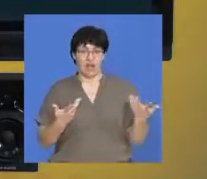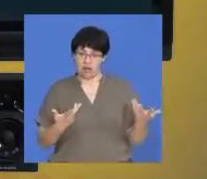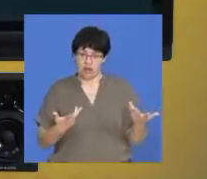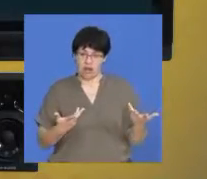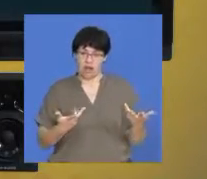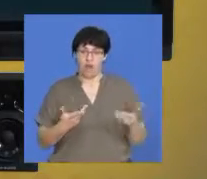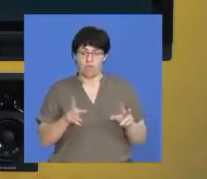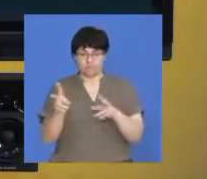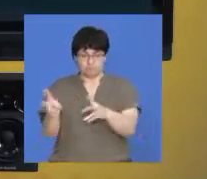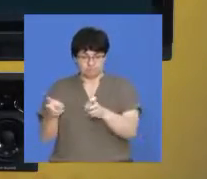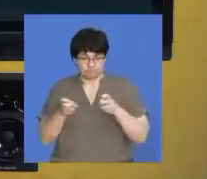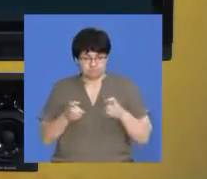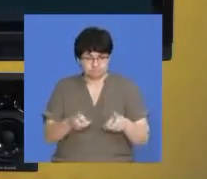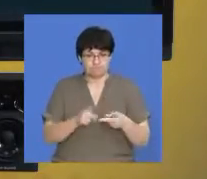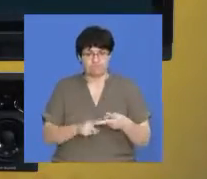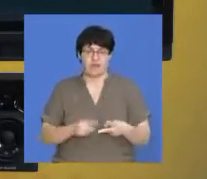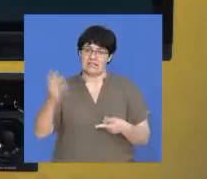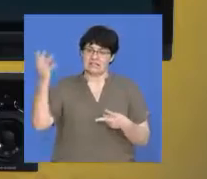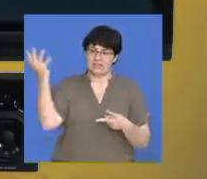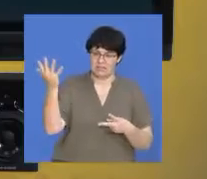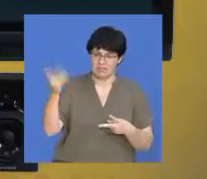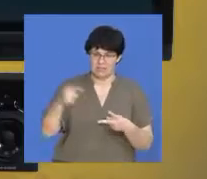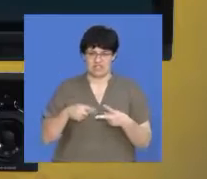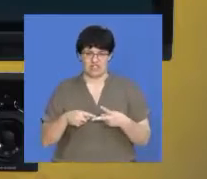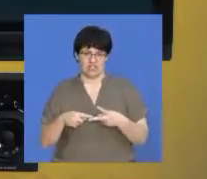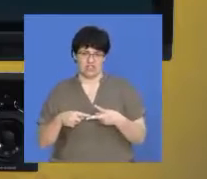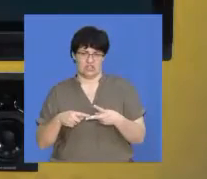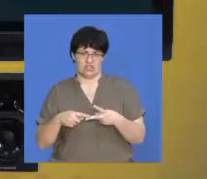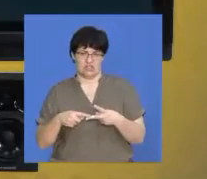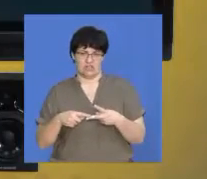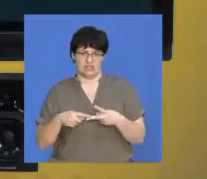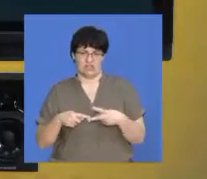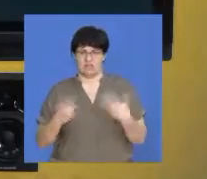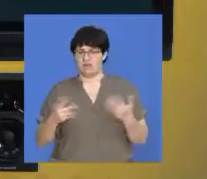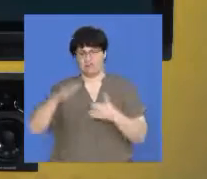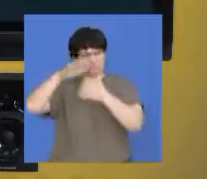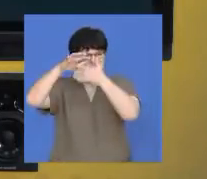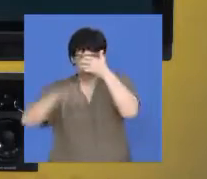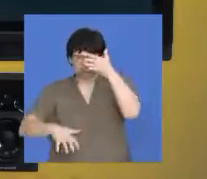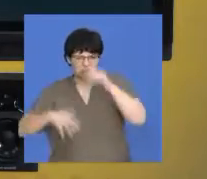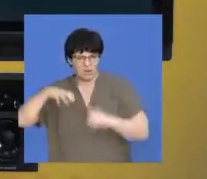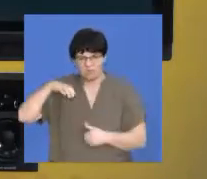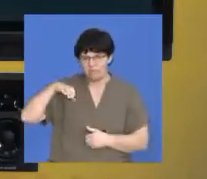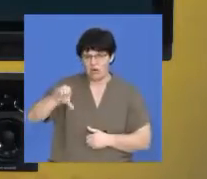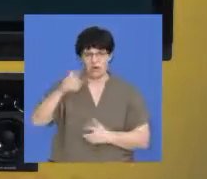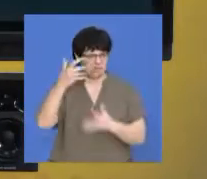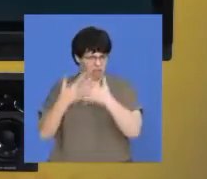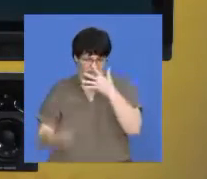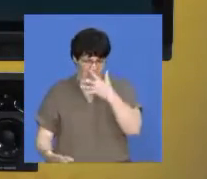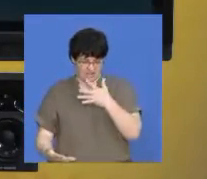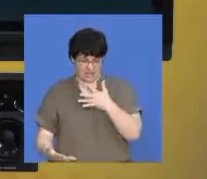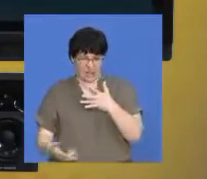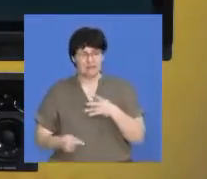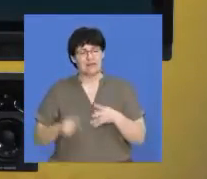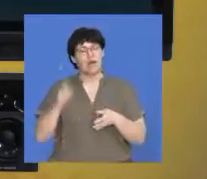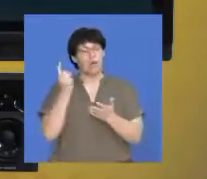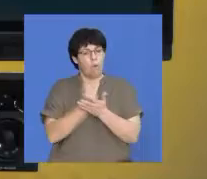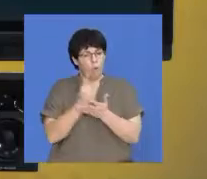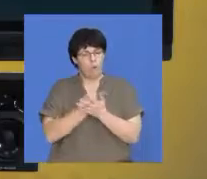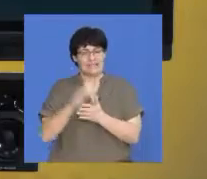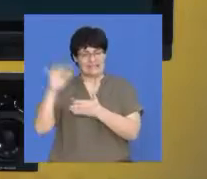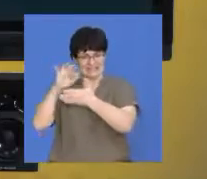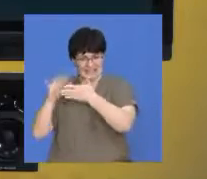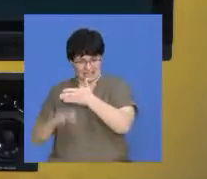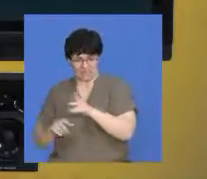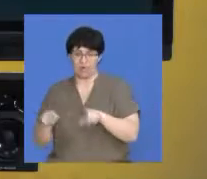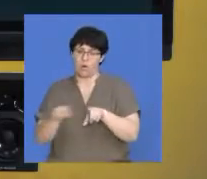an extract, it's a speech, okay, or a long paragraph or whatever. Okay, but there are always